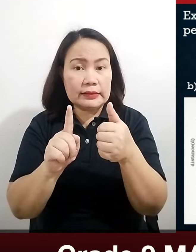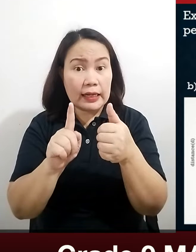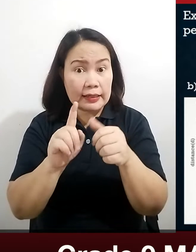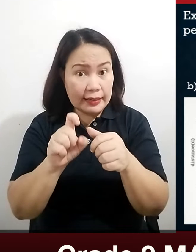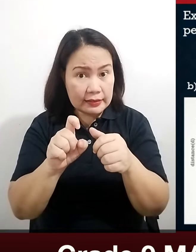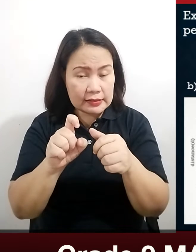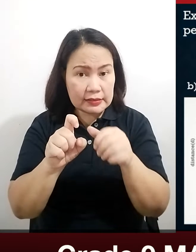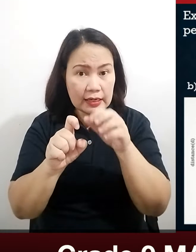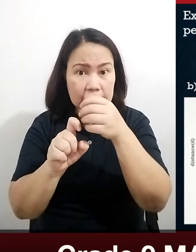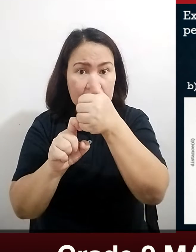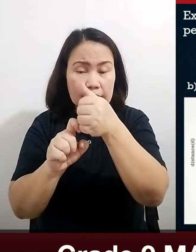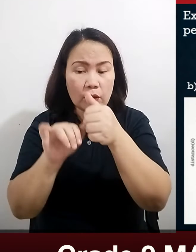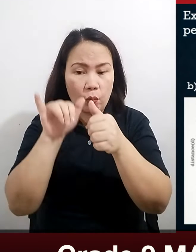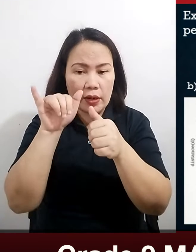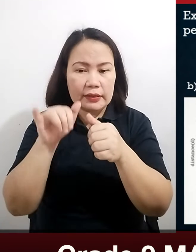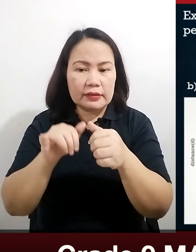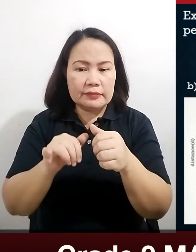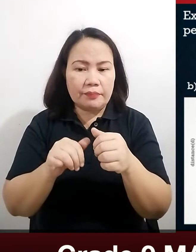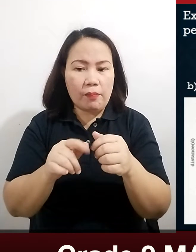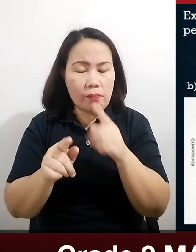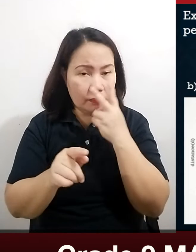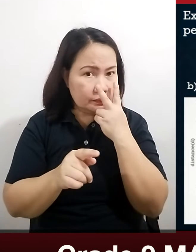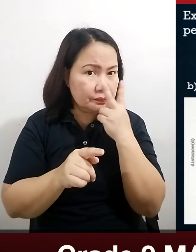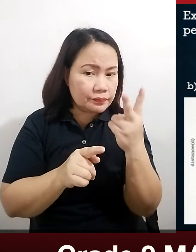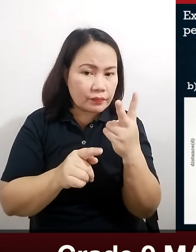220, 330,